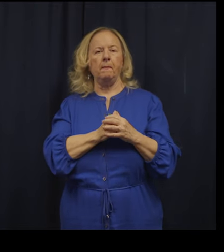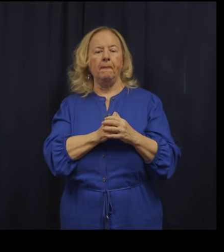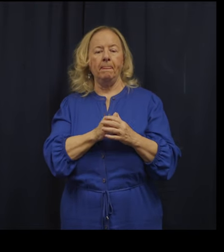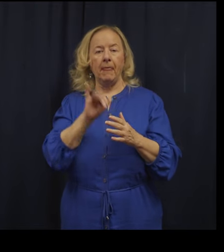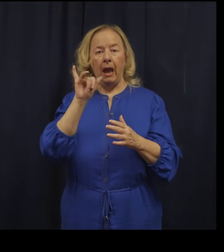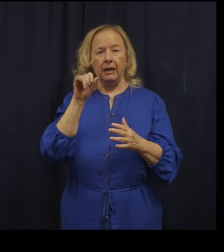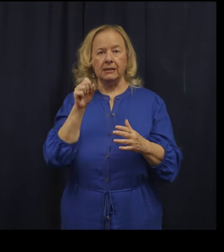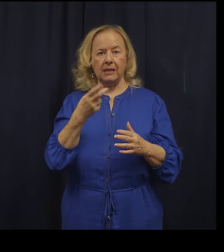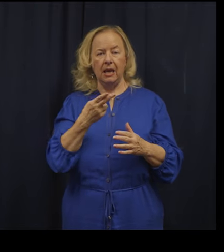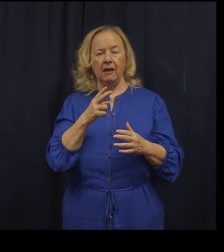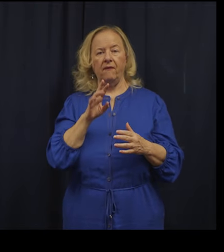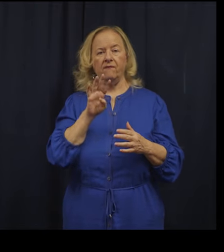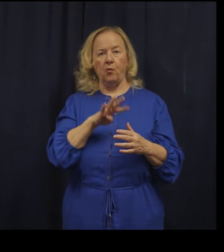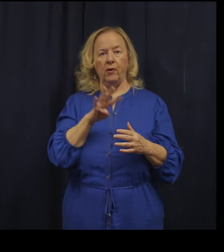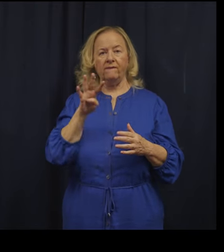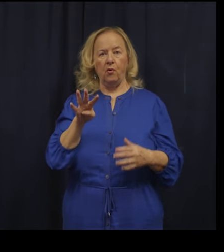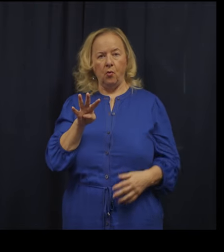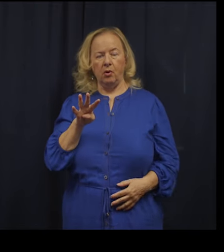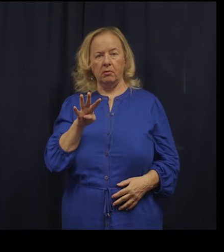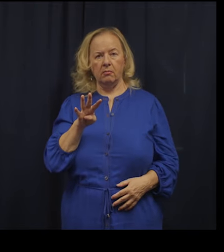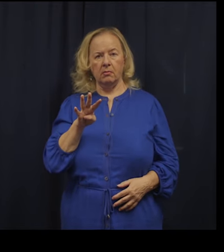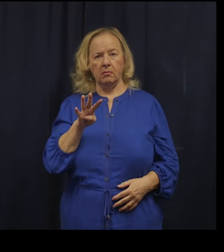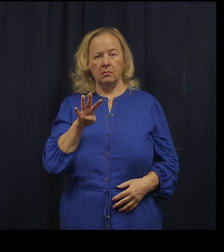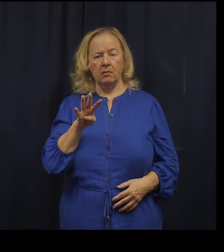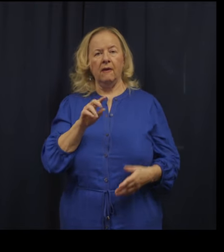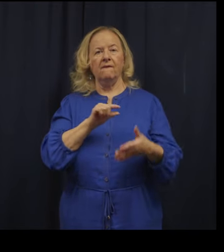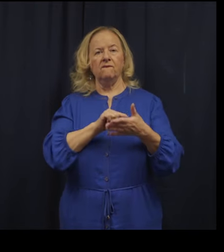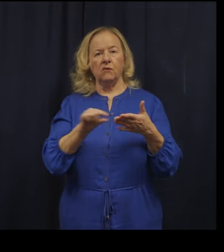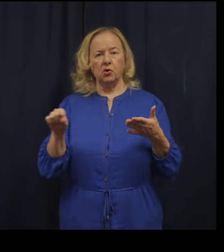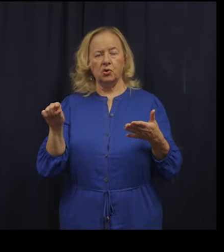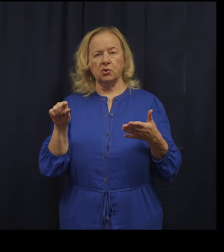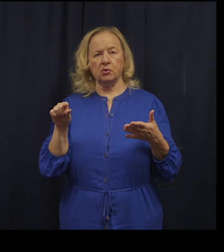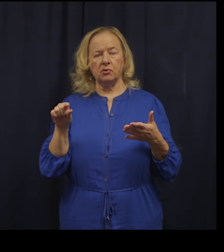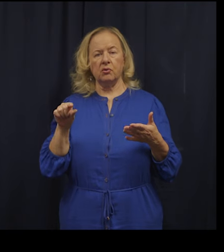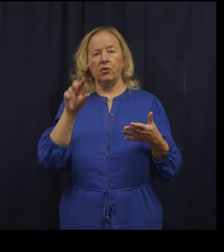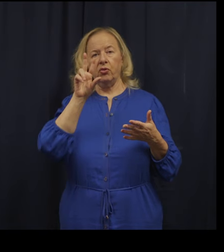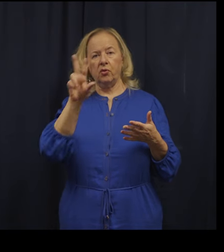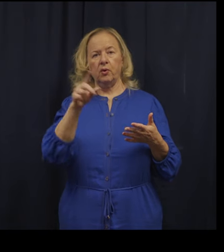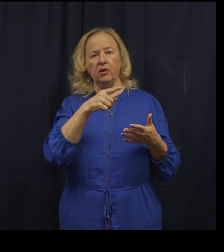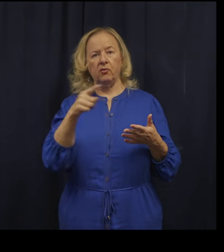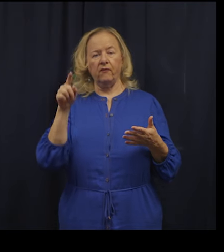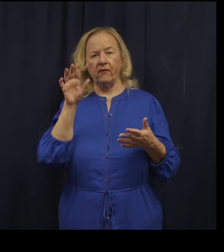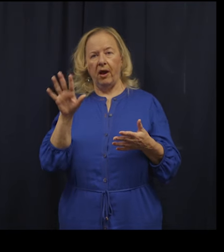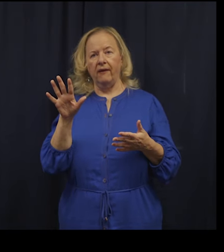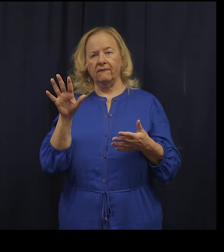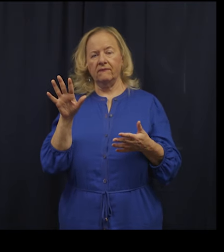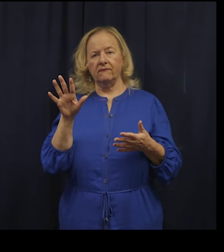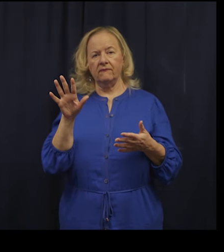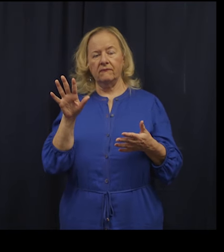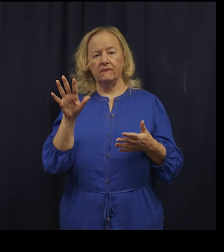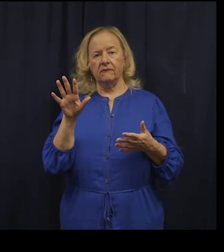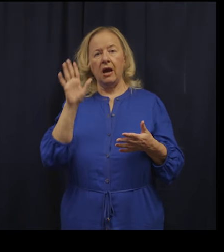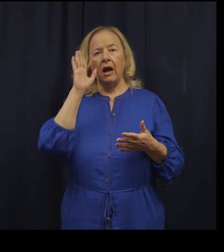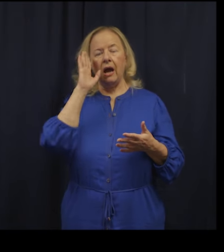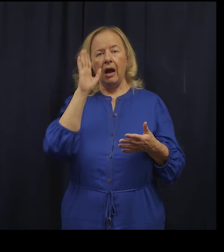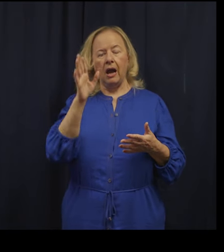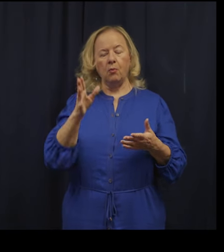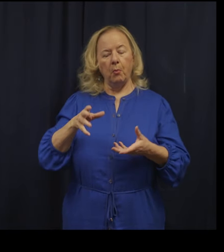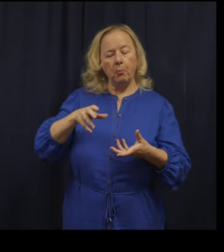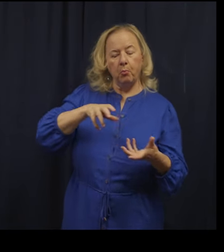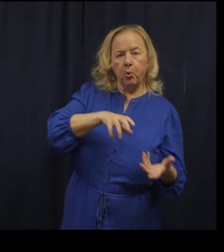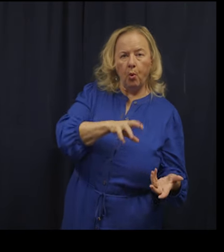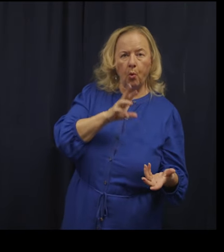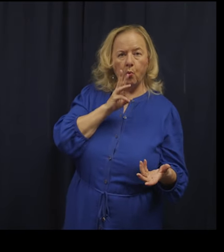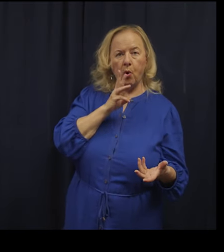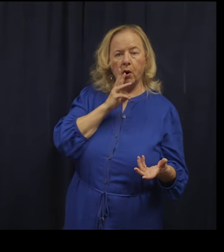at Isaiah 44. This is verse 3 through 5. I will pour water